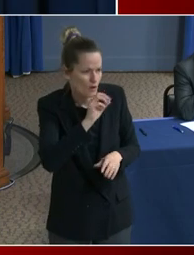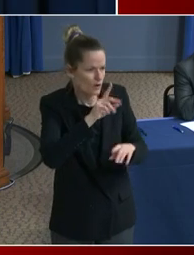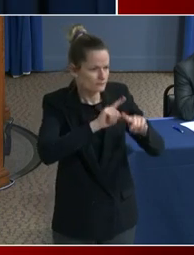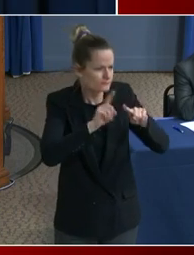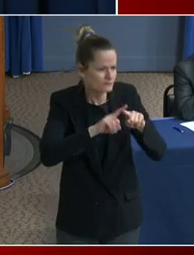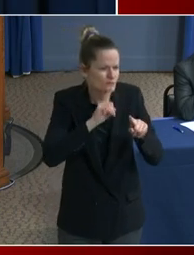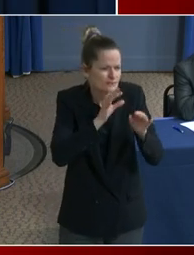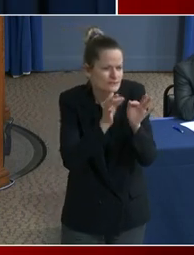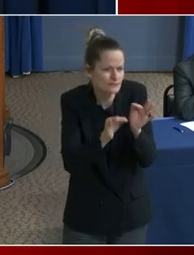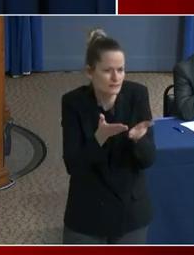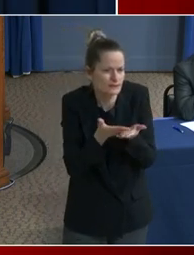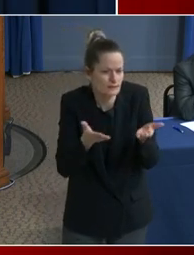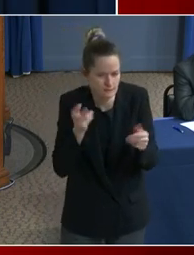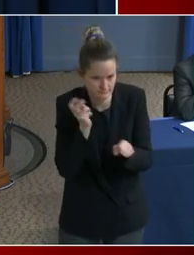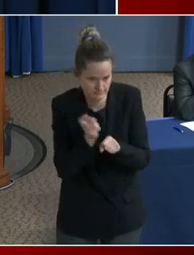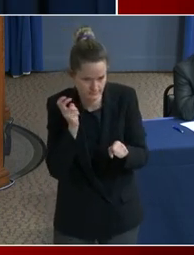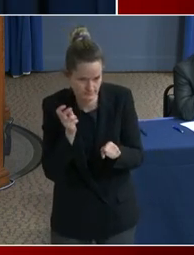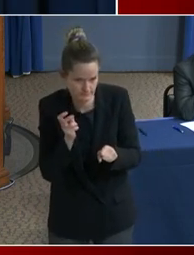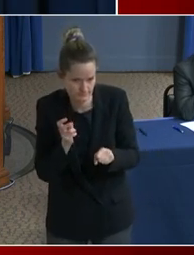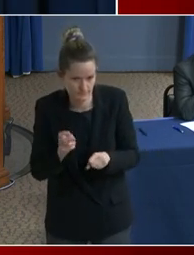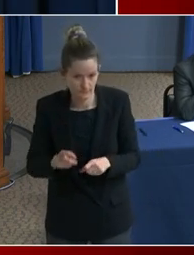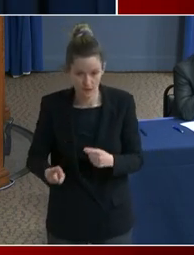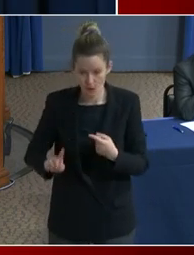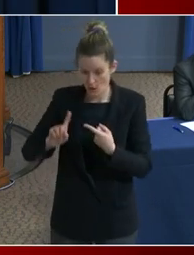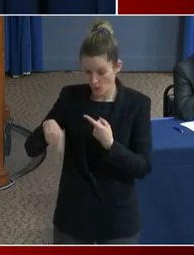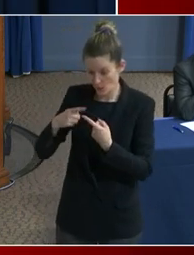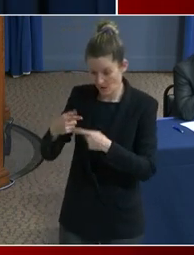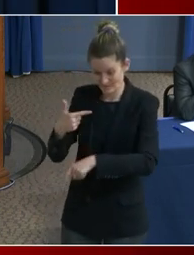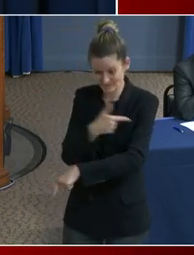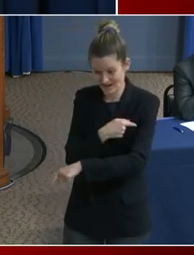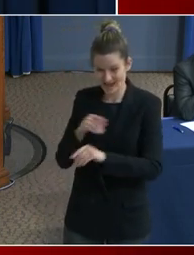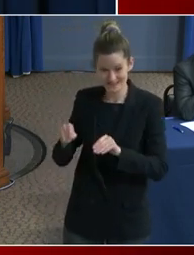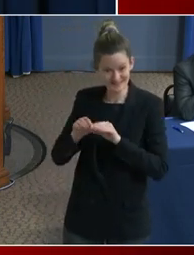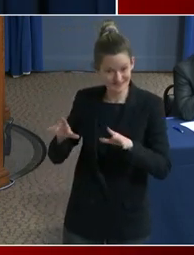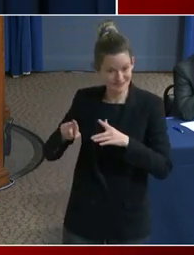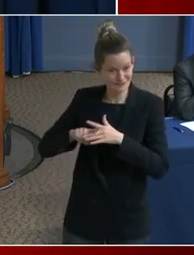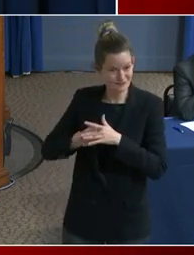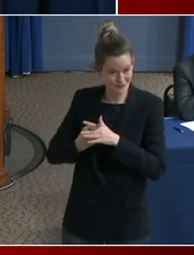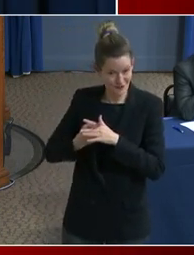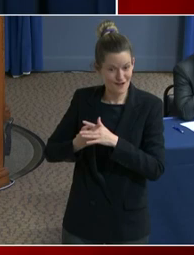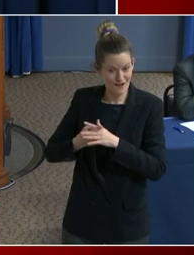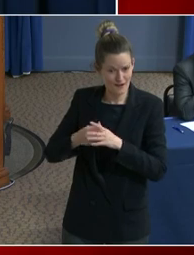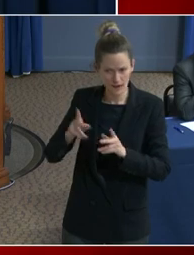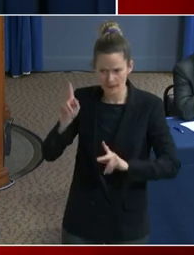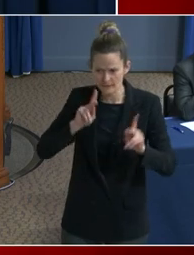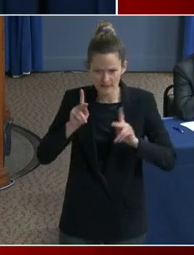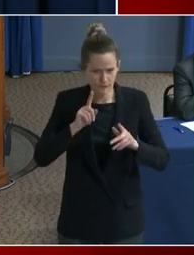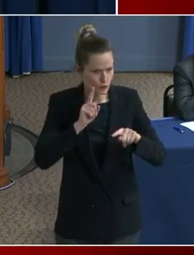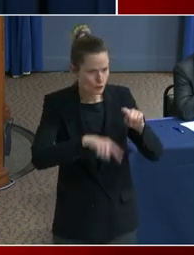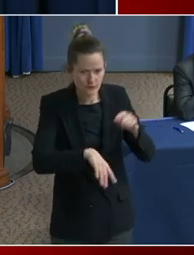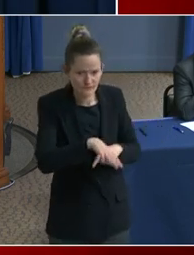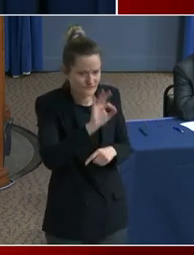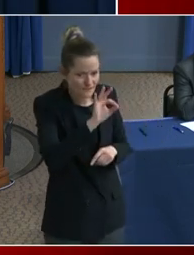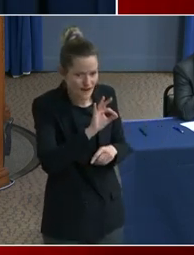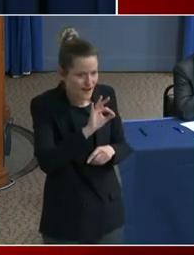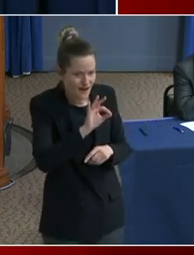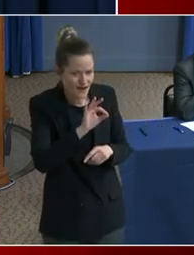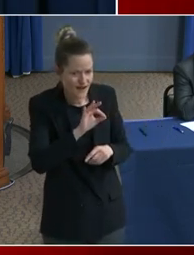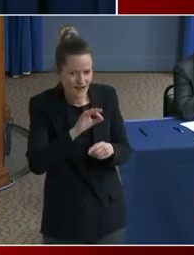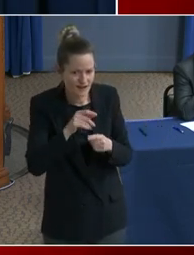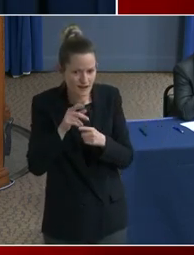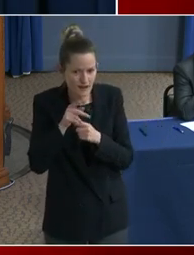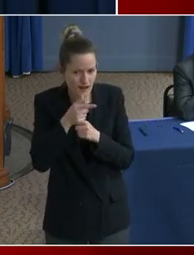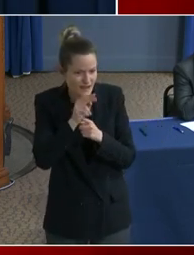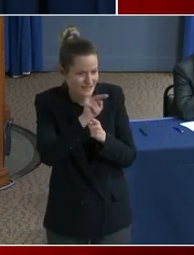But when vaccine production was first beginning and people couldn't even procure glass vials to package